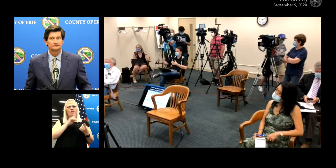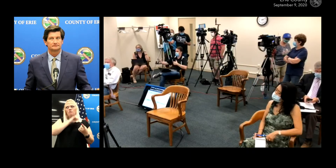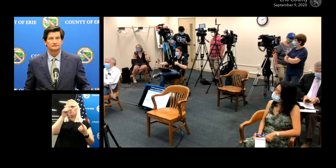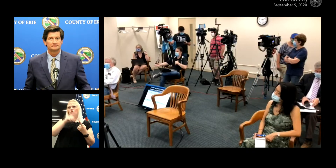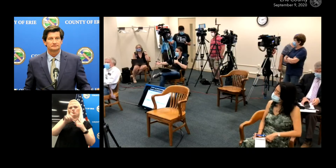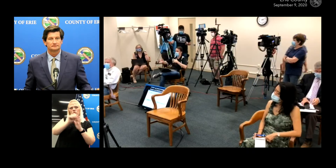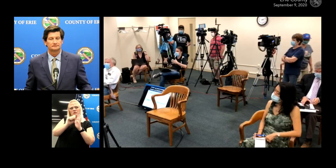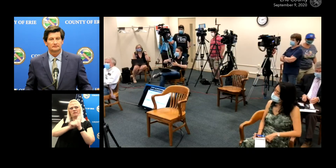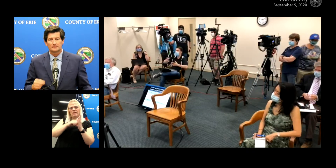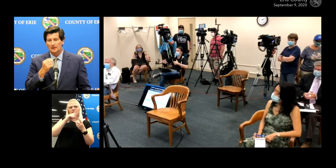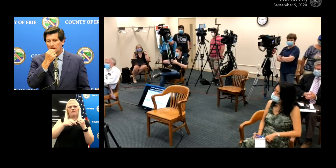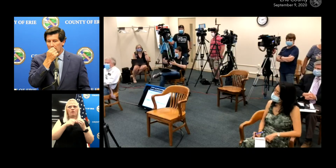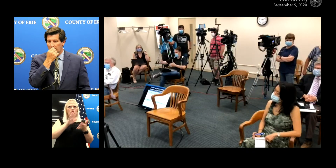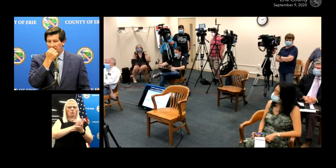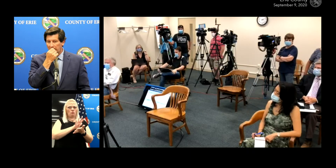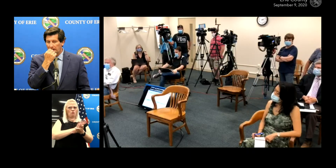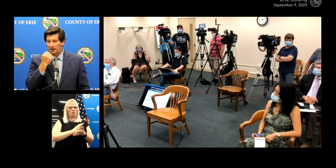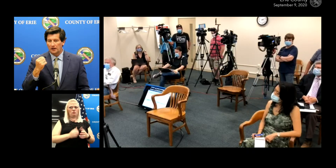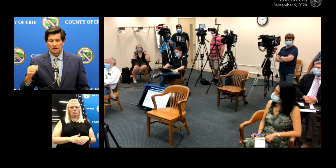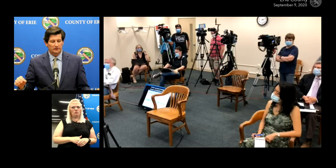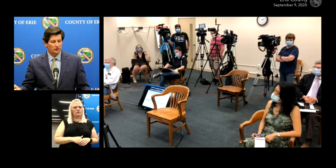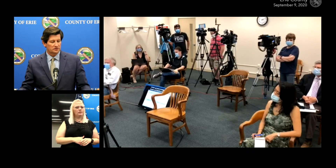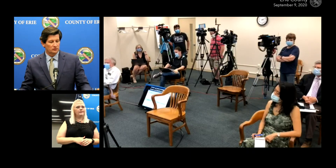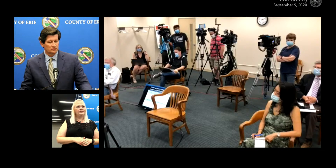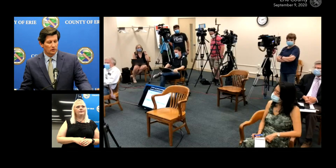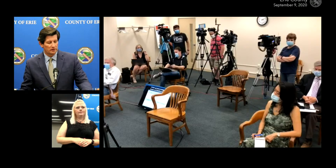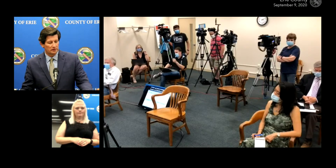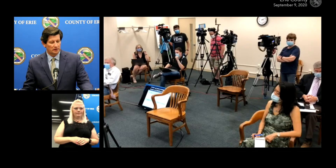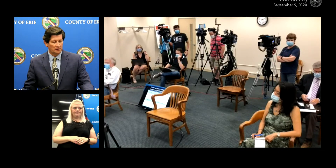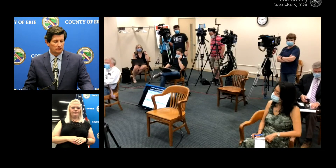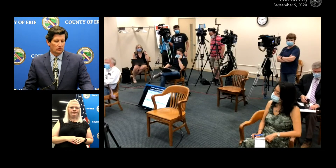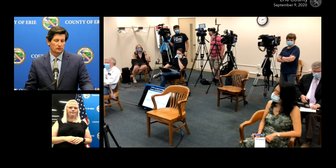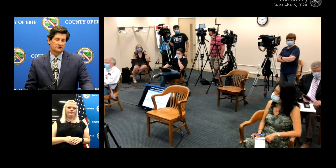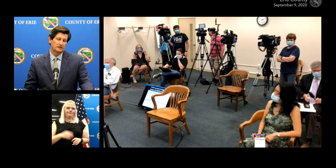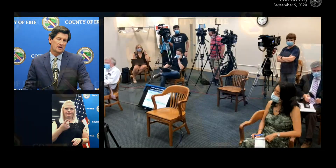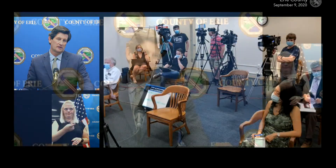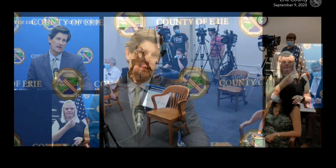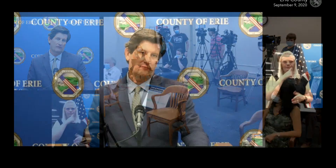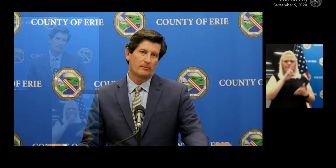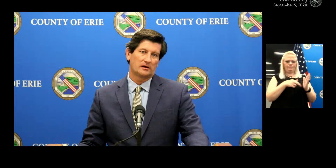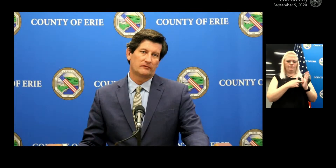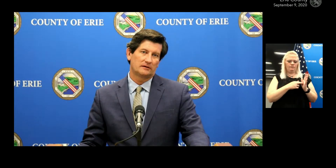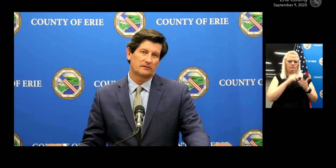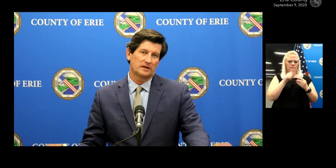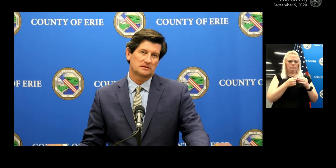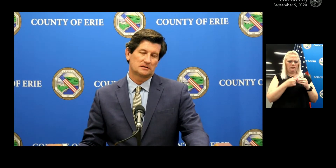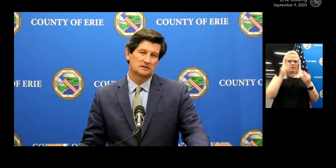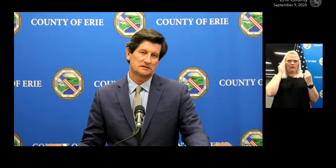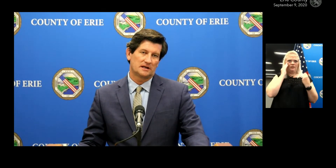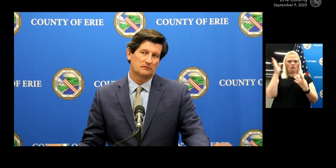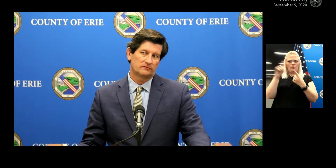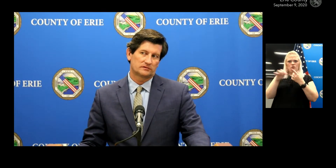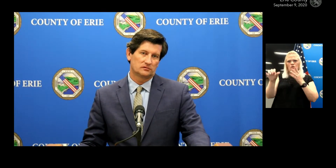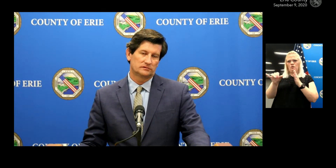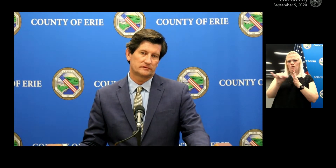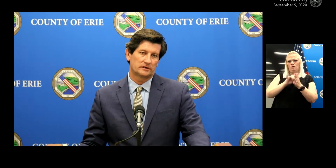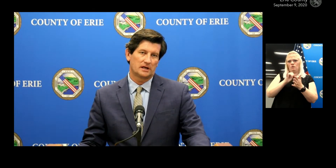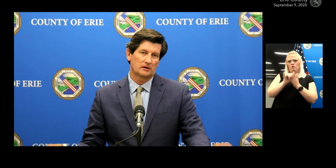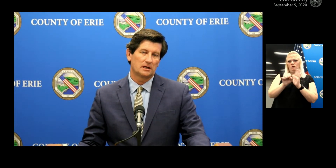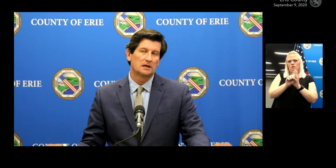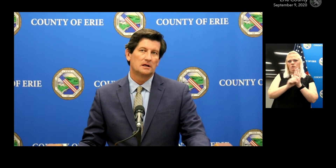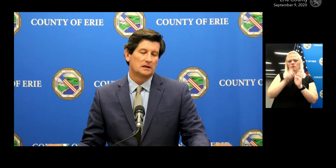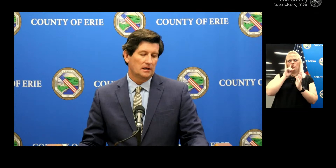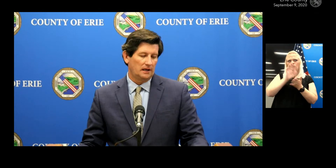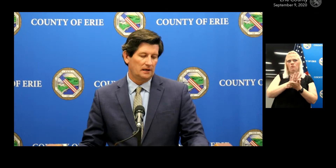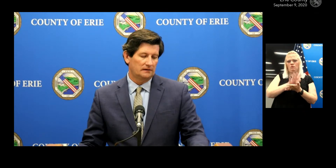about schools in Erie County? The question was, what role is Erie County going to have about giving information to the state for schools for Erie